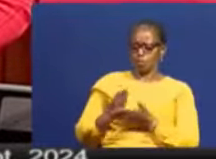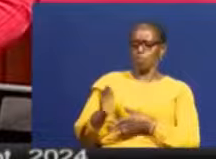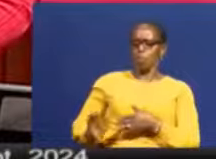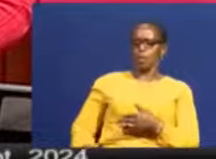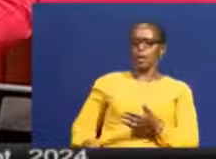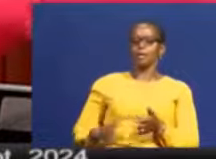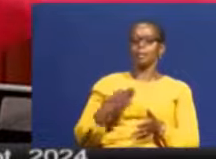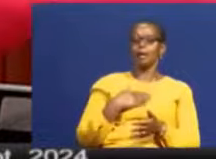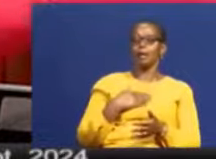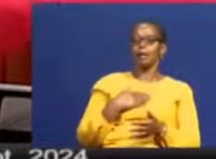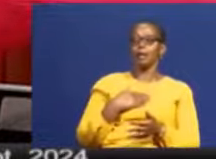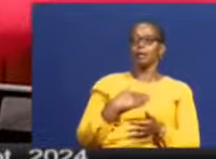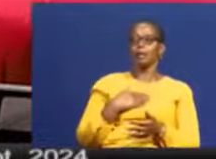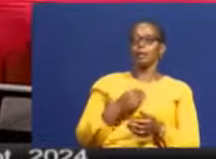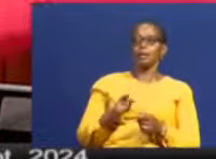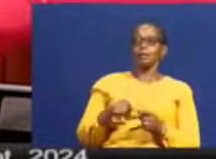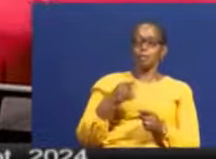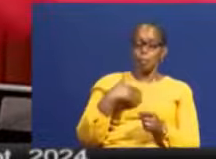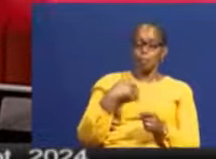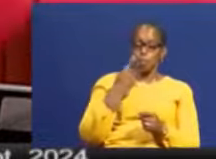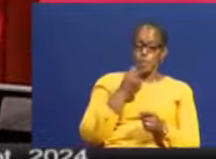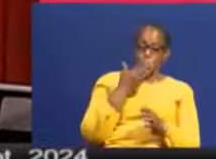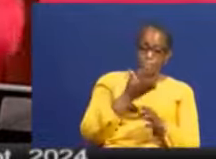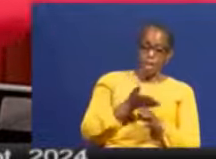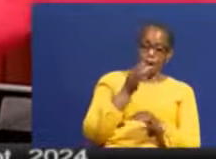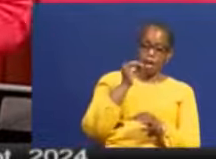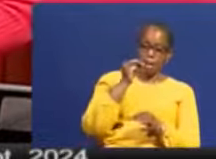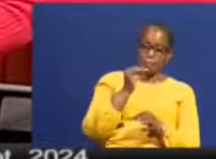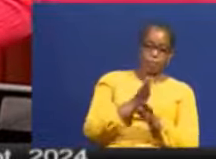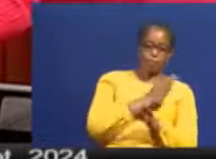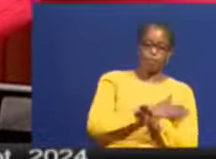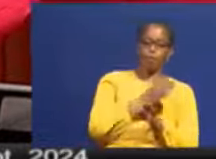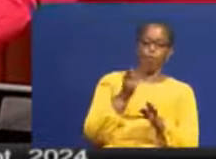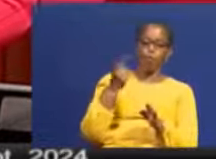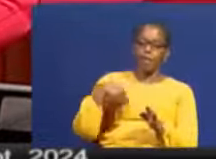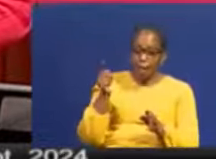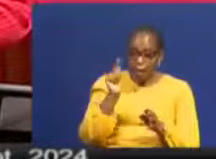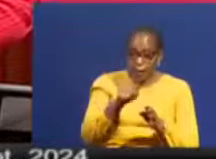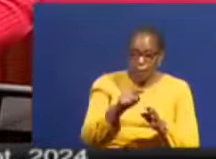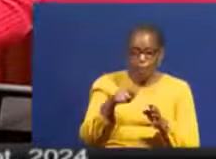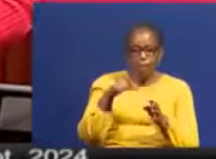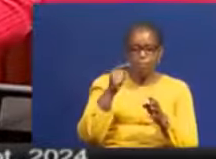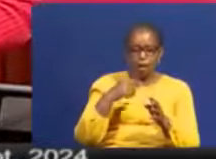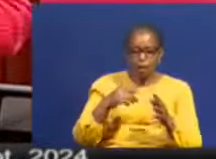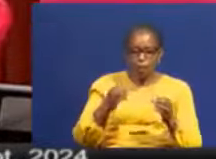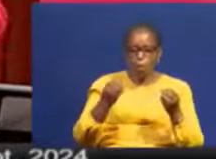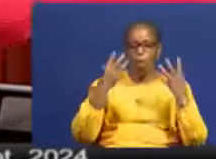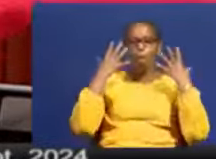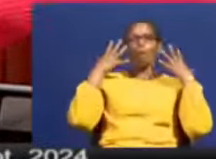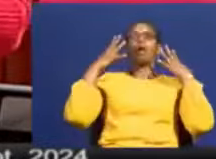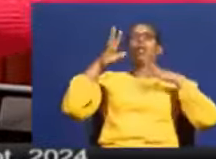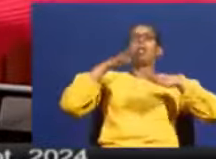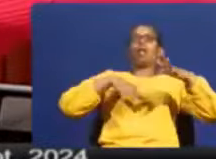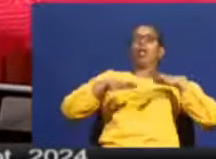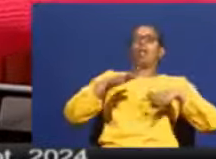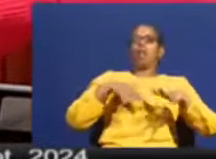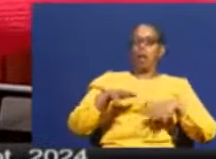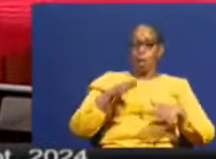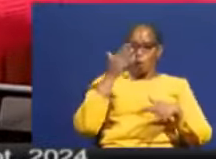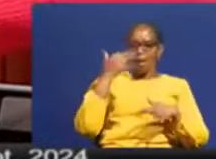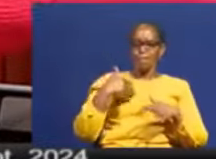reality. And the members that came before us were overwhelmed. That is why they promoted this. Right now, the role